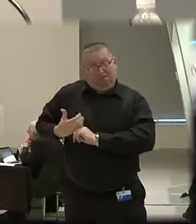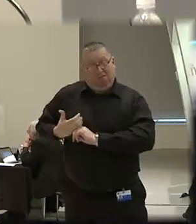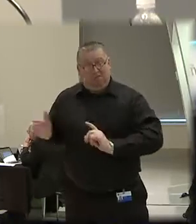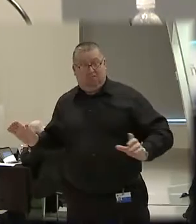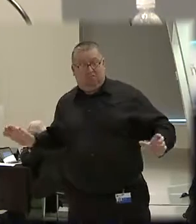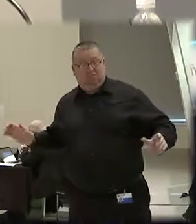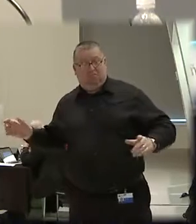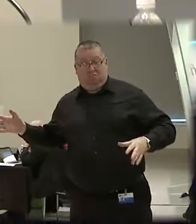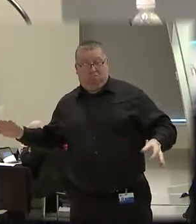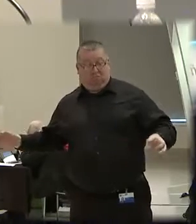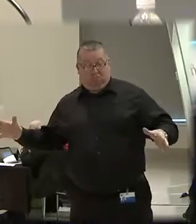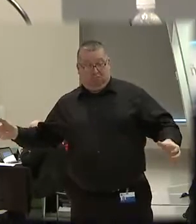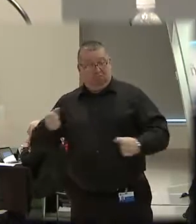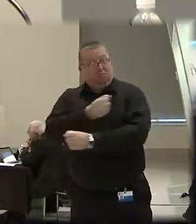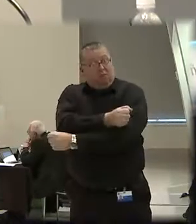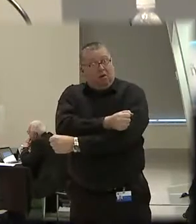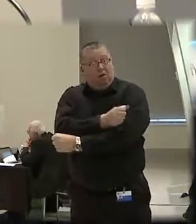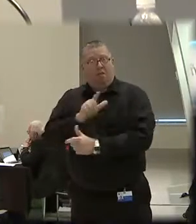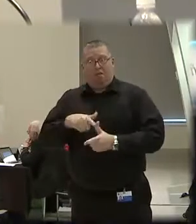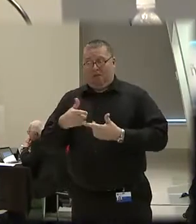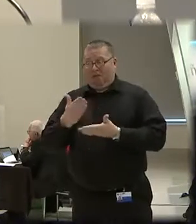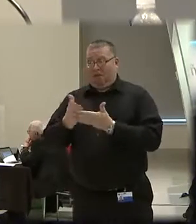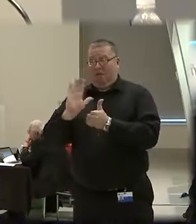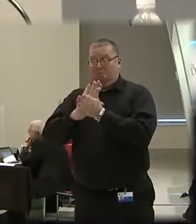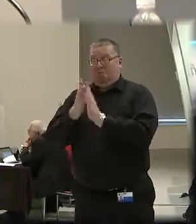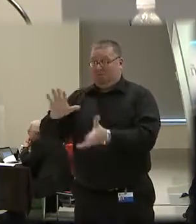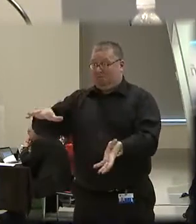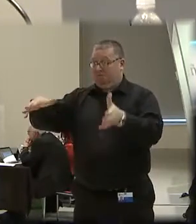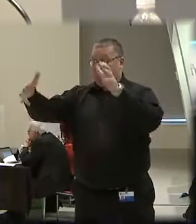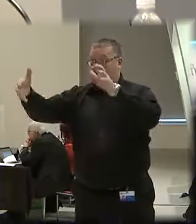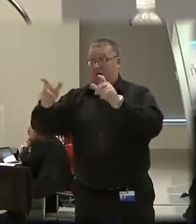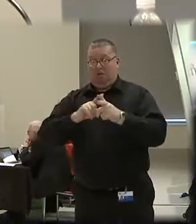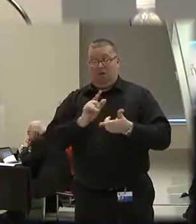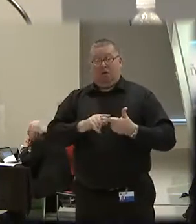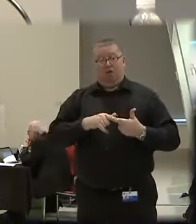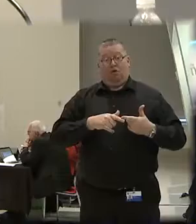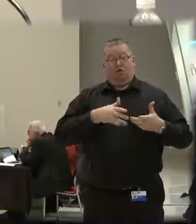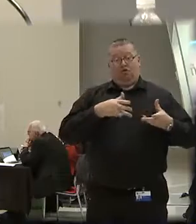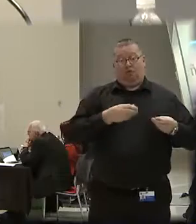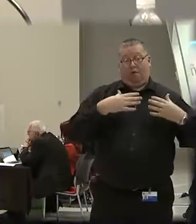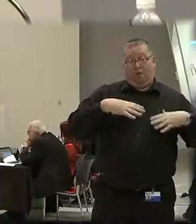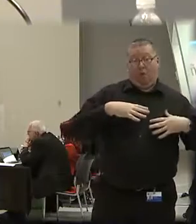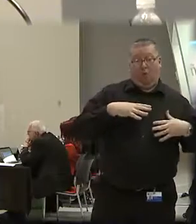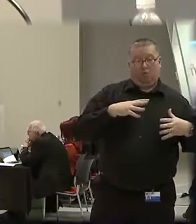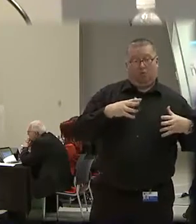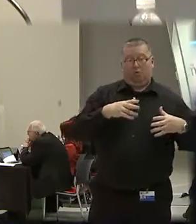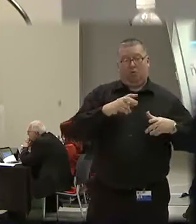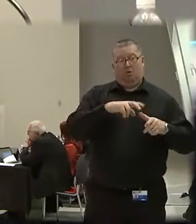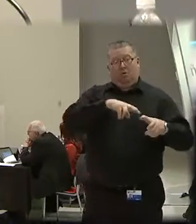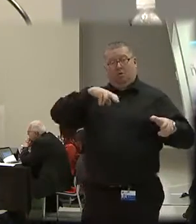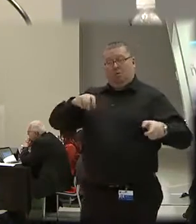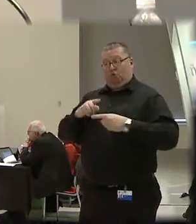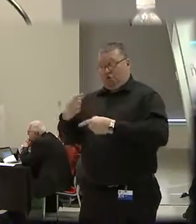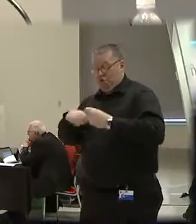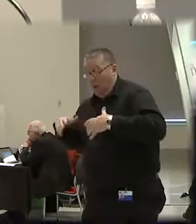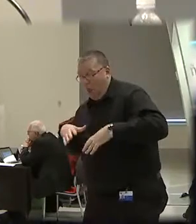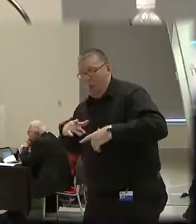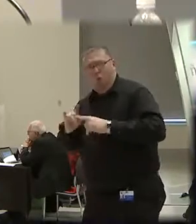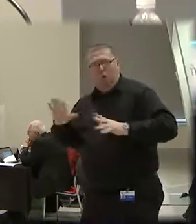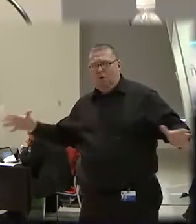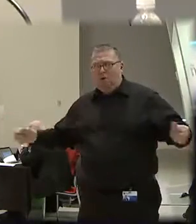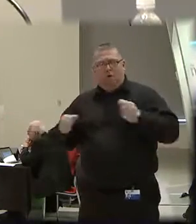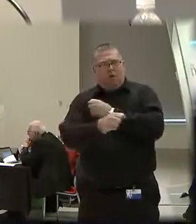point, things are starting to lose a little control. Do you pull some of your force back to dress out? How are you doing that, I guess is my